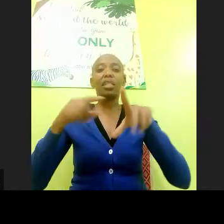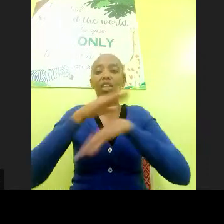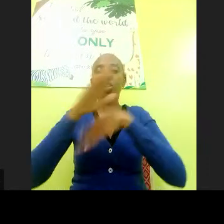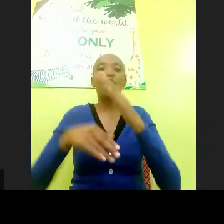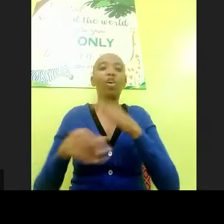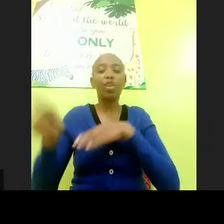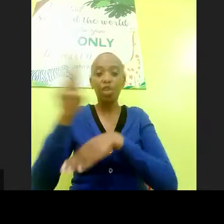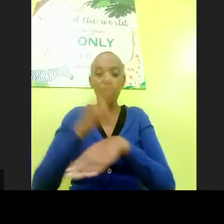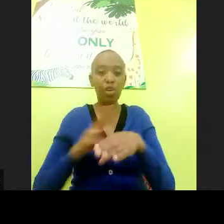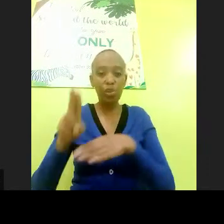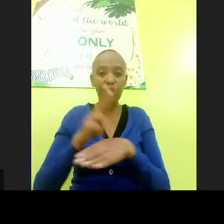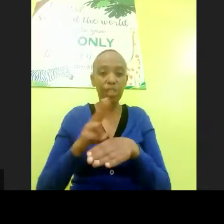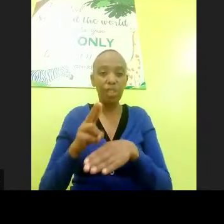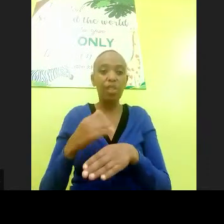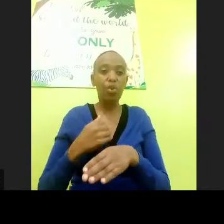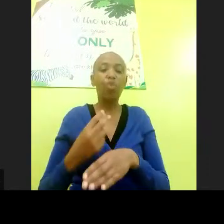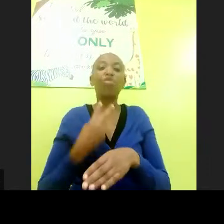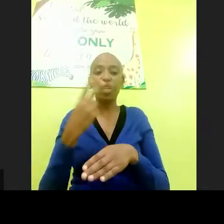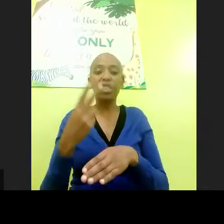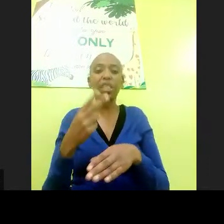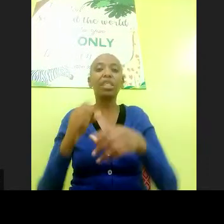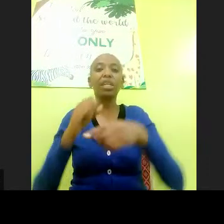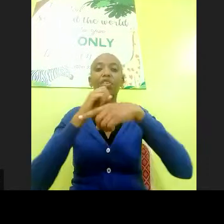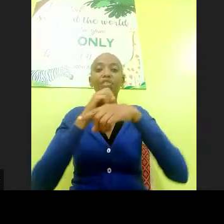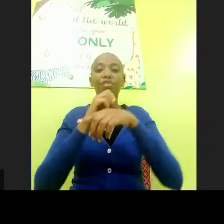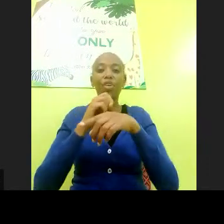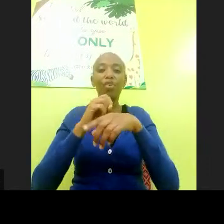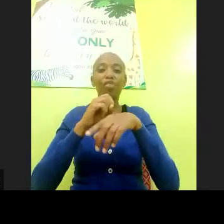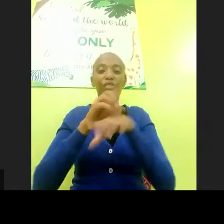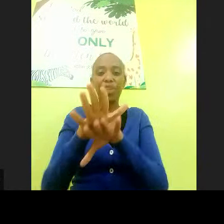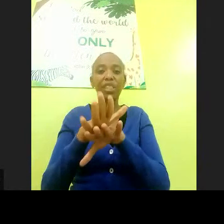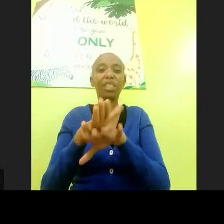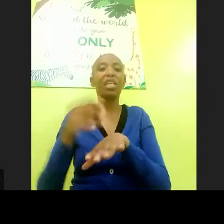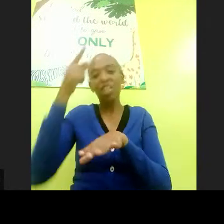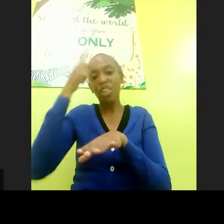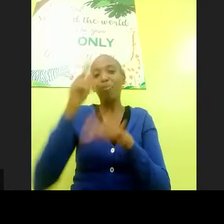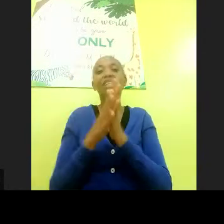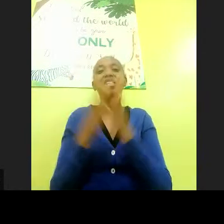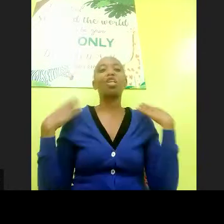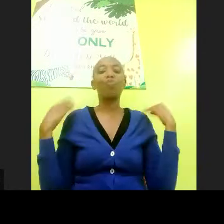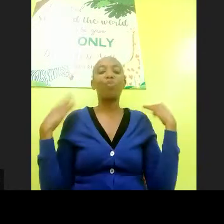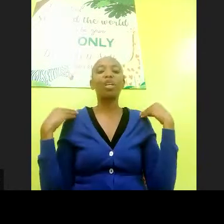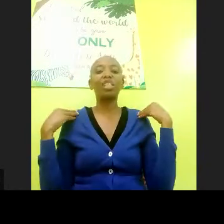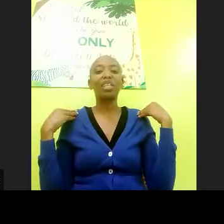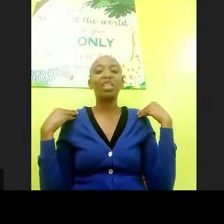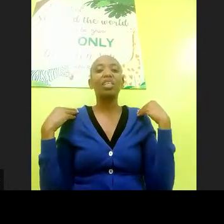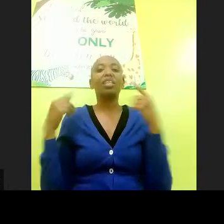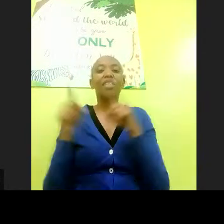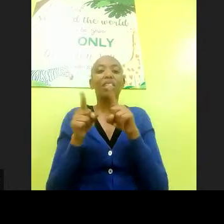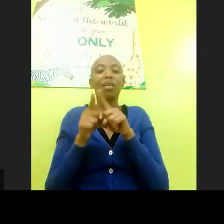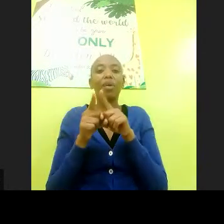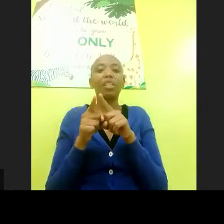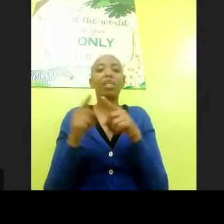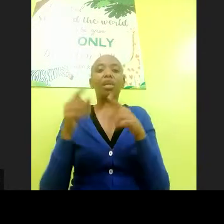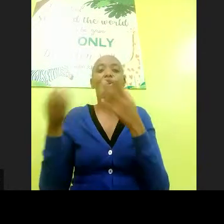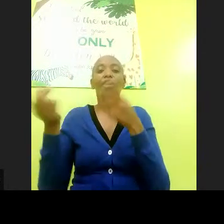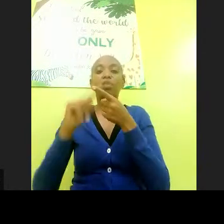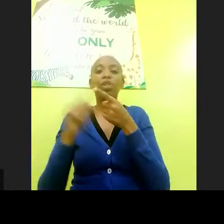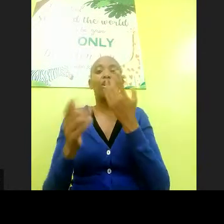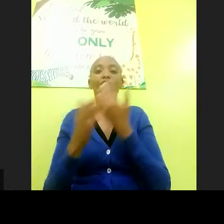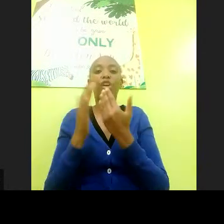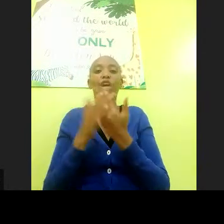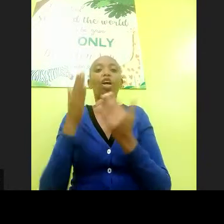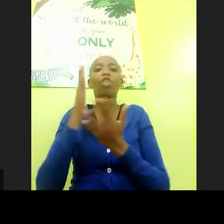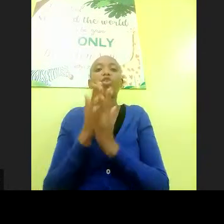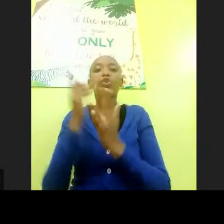amplify voices in influencing policy and practice in addressing the unequal distribution of care through what we call the